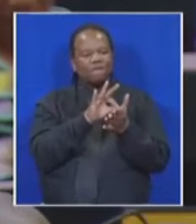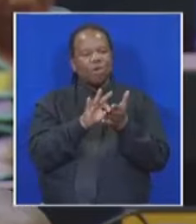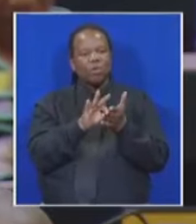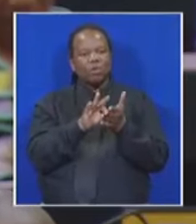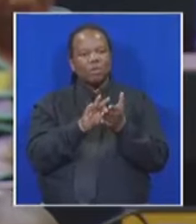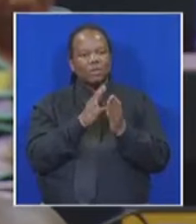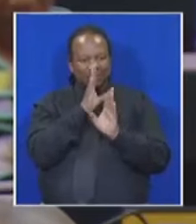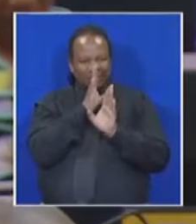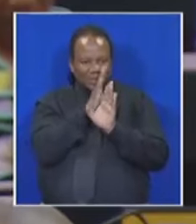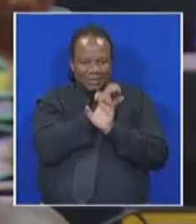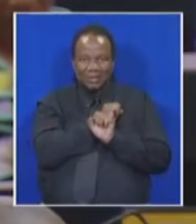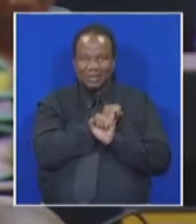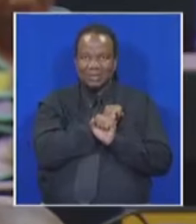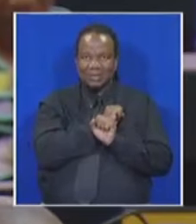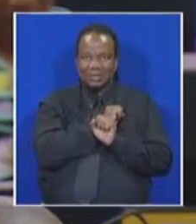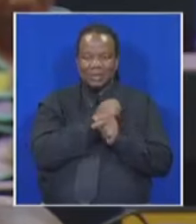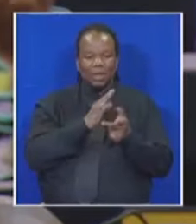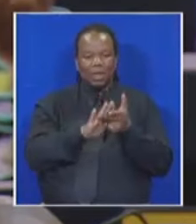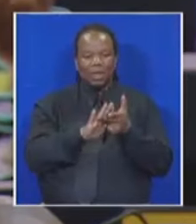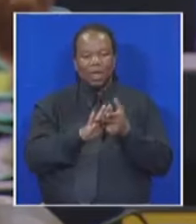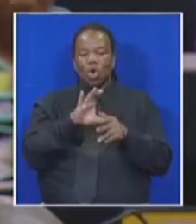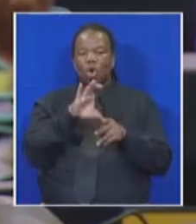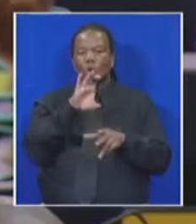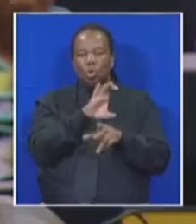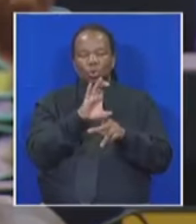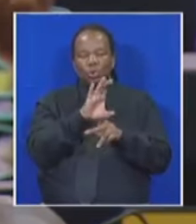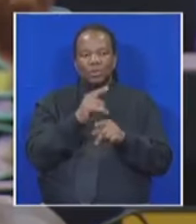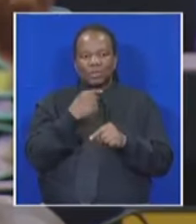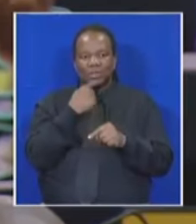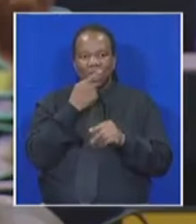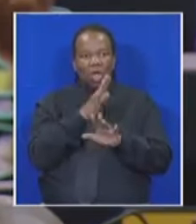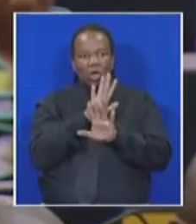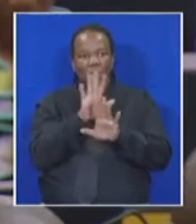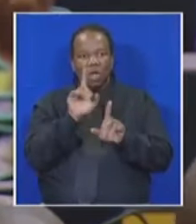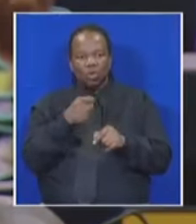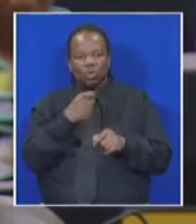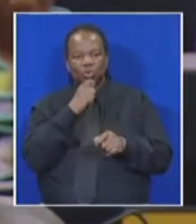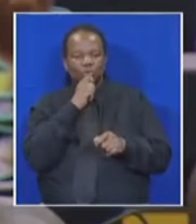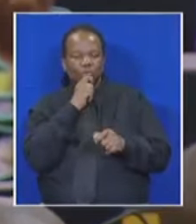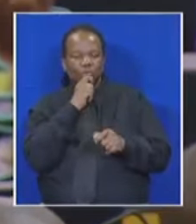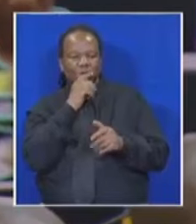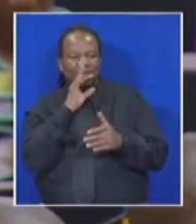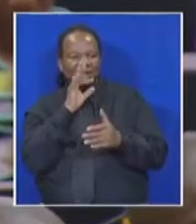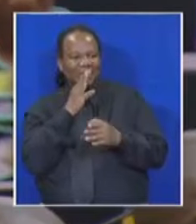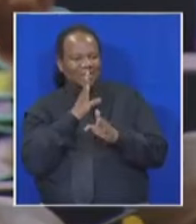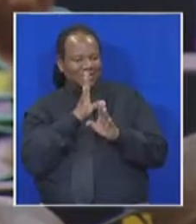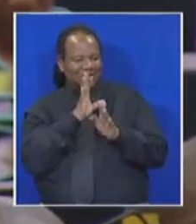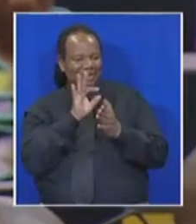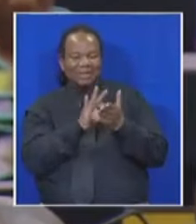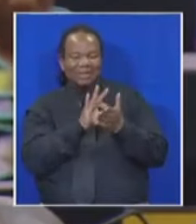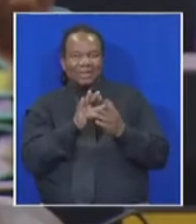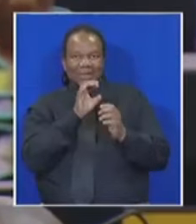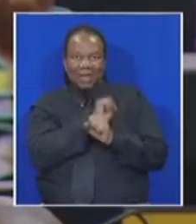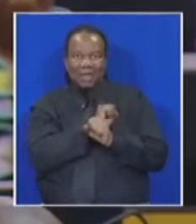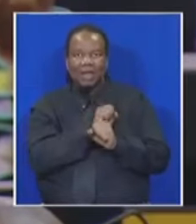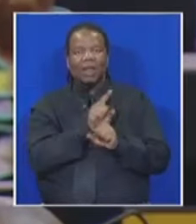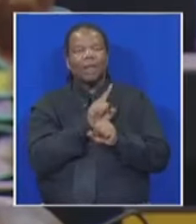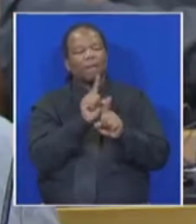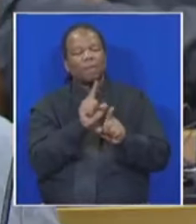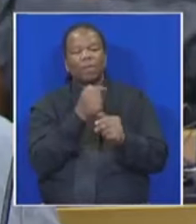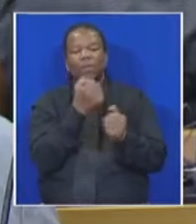the Constitution also does not say that it should not be in secret. You just refer to the judgment. The court